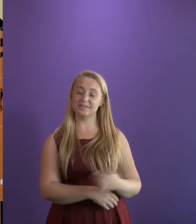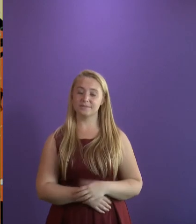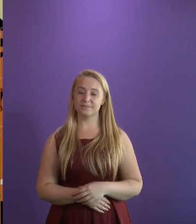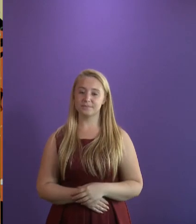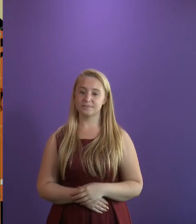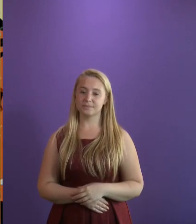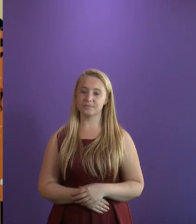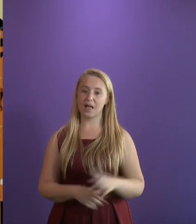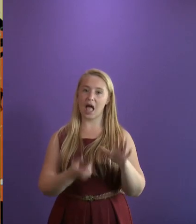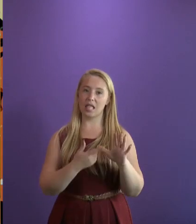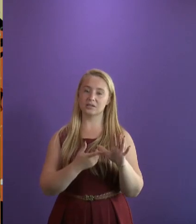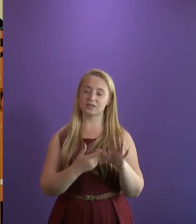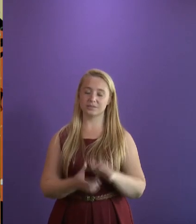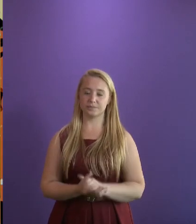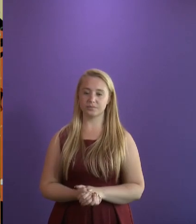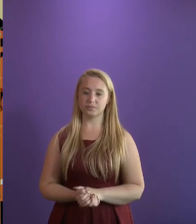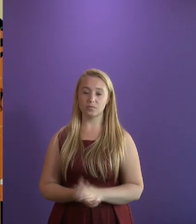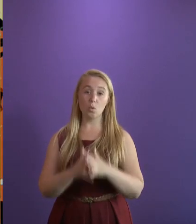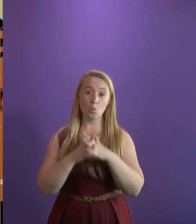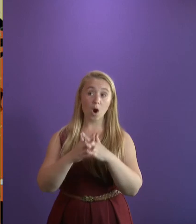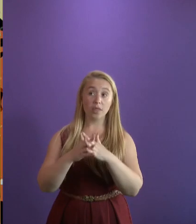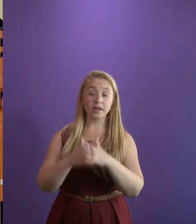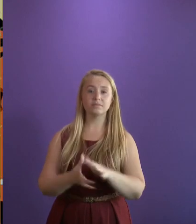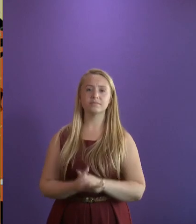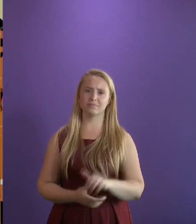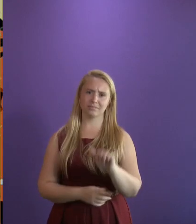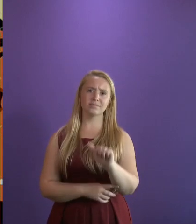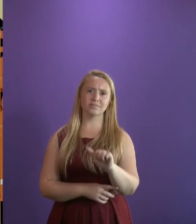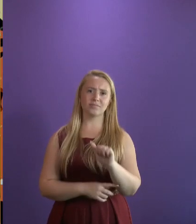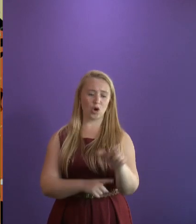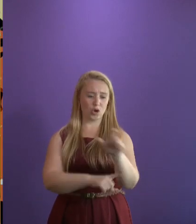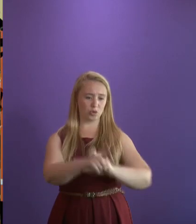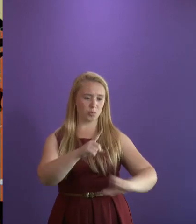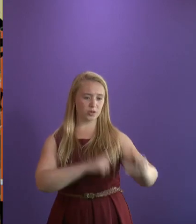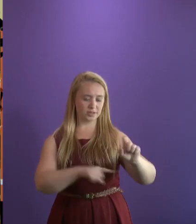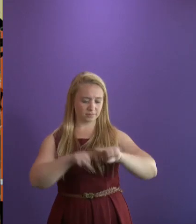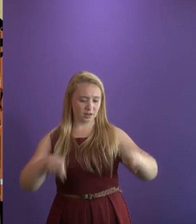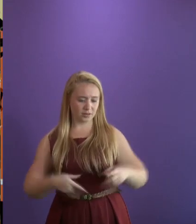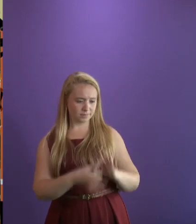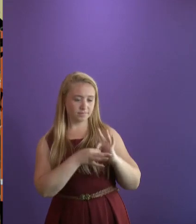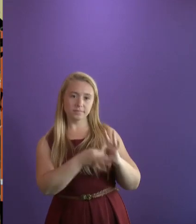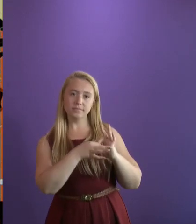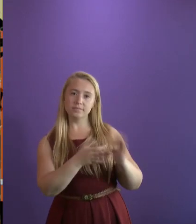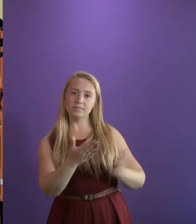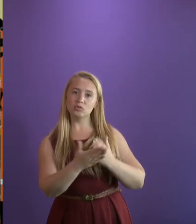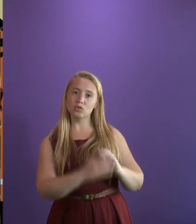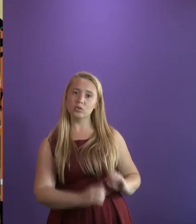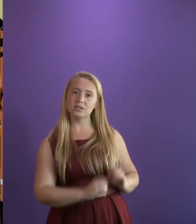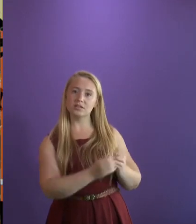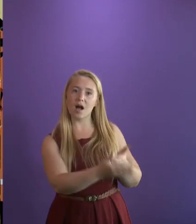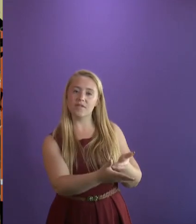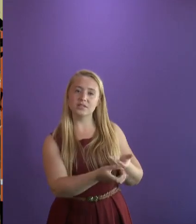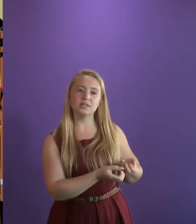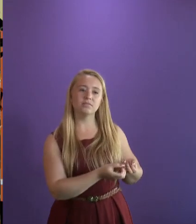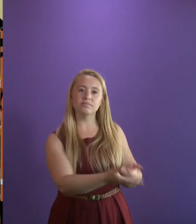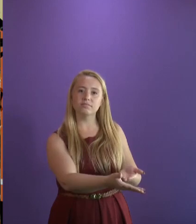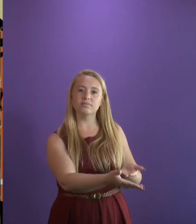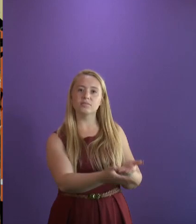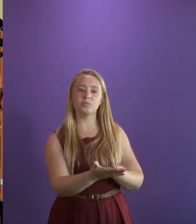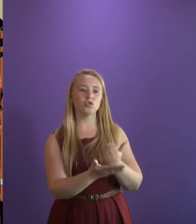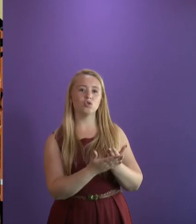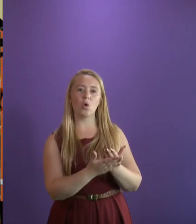Alison. Is it worth it? Yes, we're working with our communities to deliver services to those communities and make a difference for those communities, listening